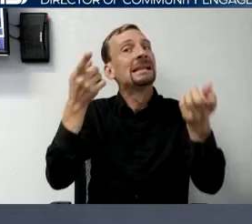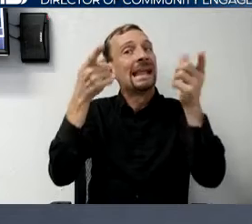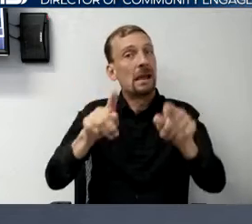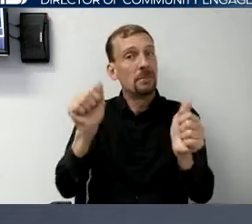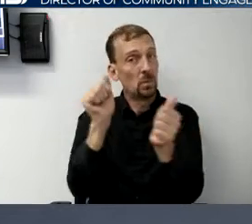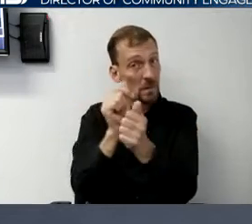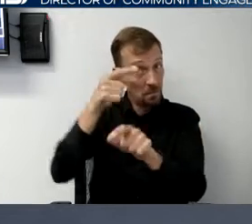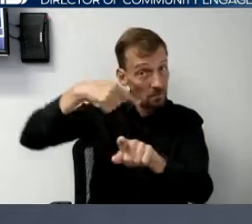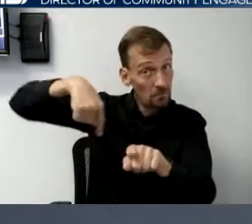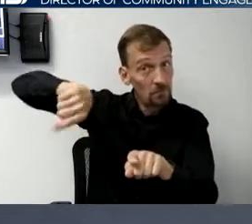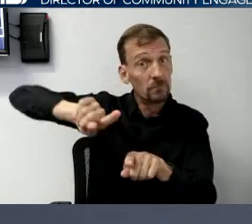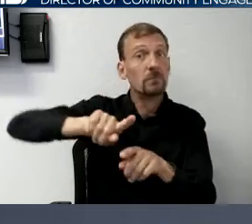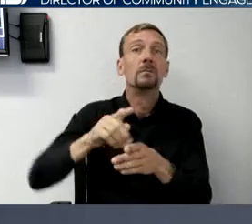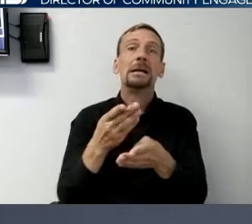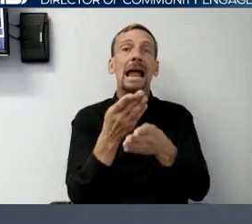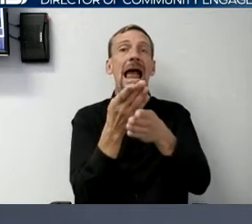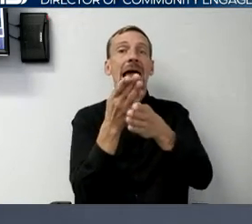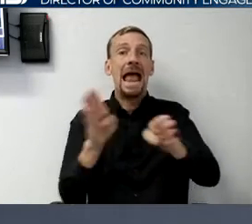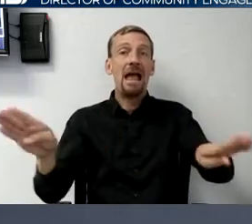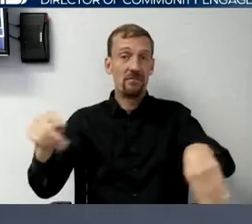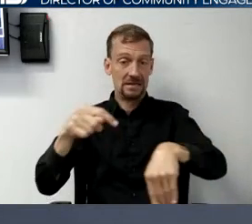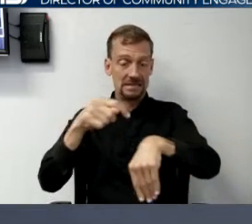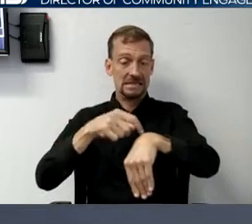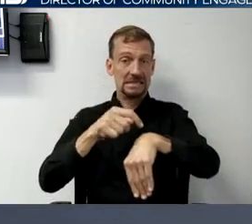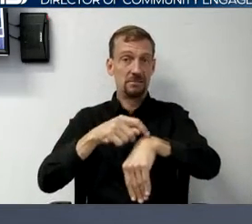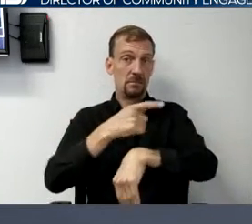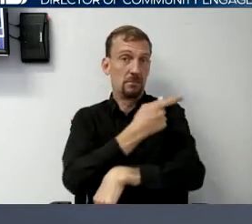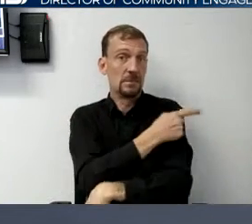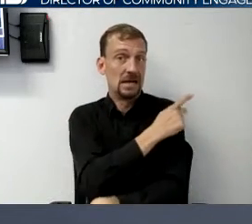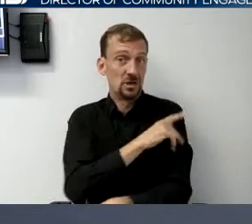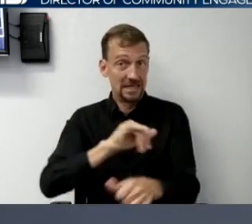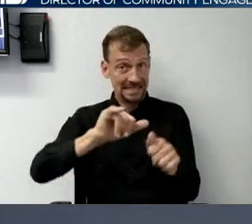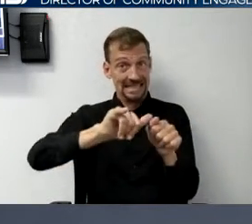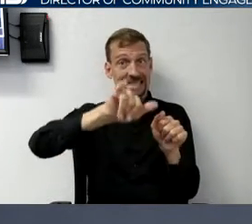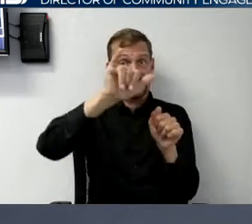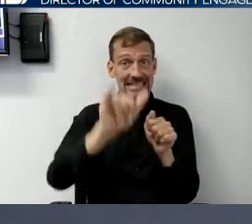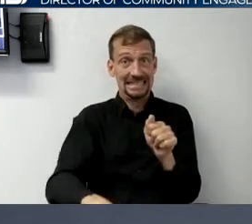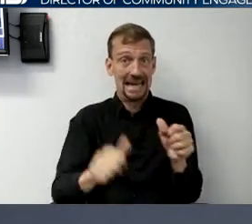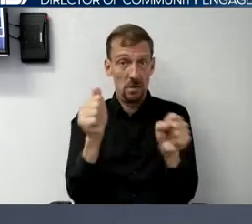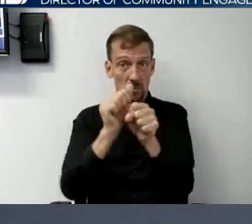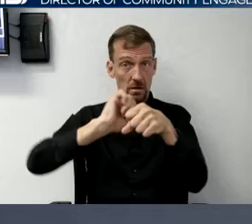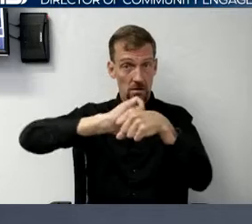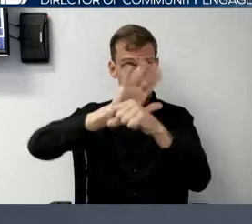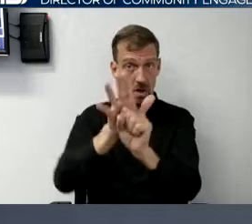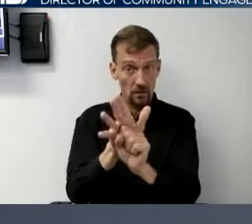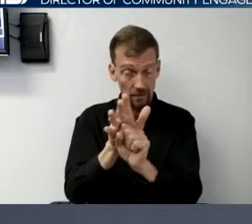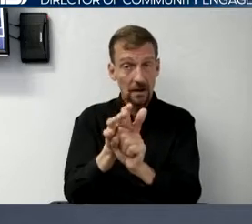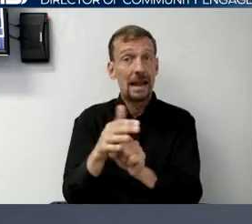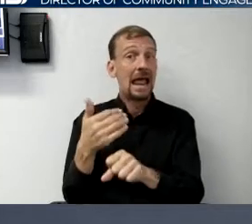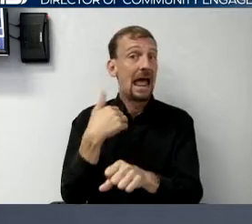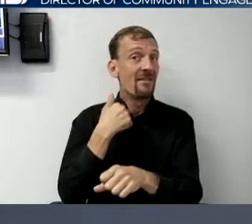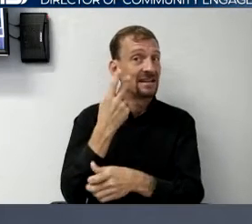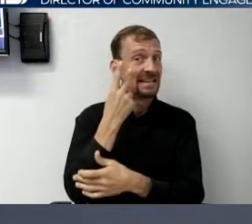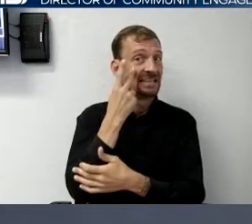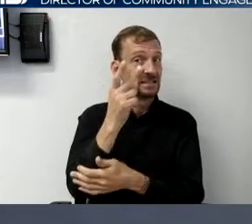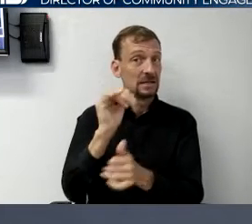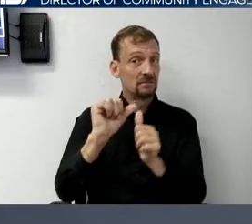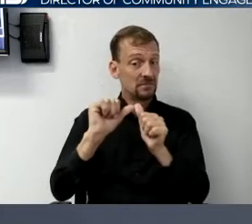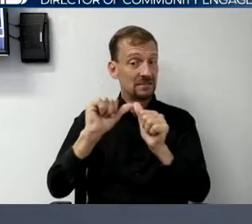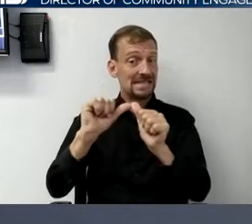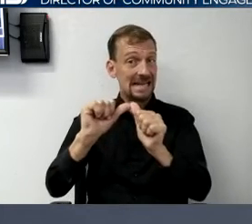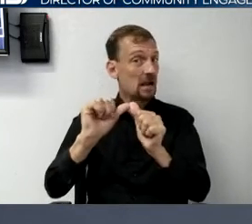interesting. The average length of time that a COVID patient is staying in the acute medical center, we have seen that